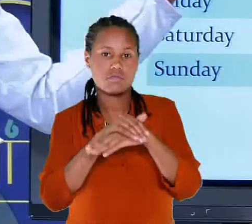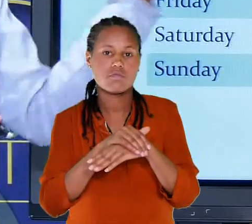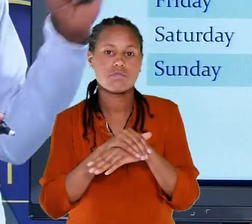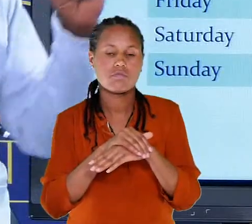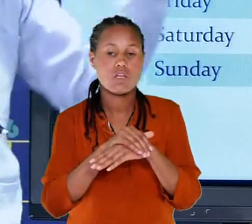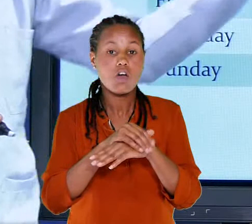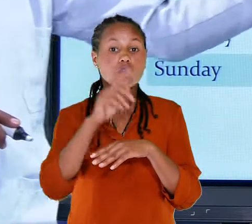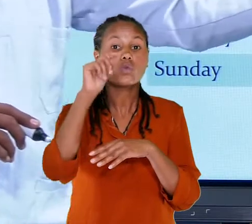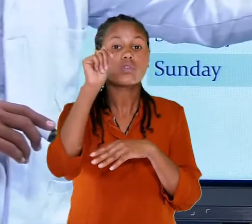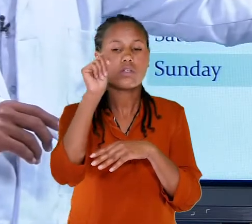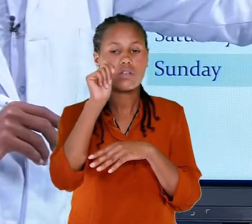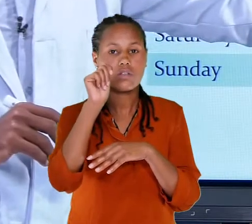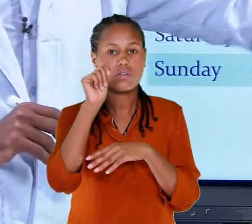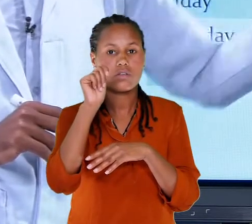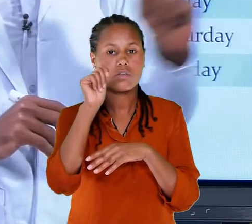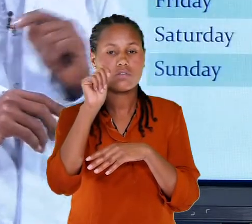Tuesday,